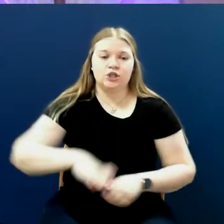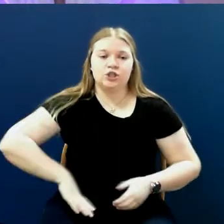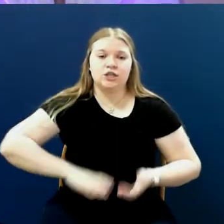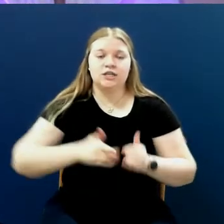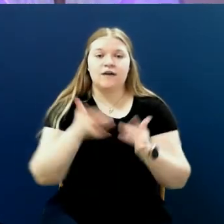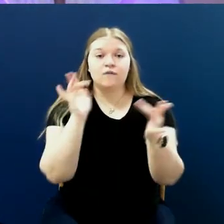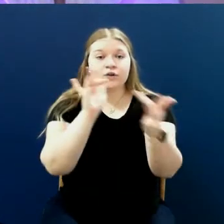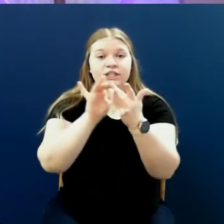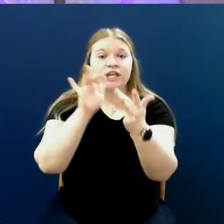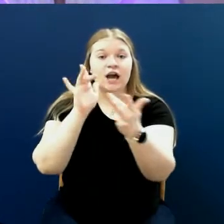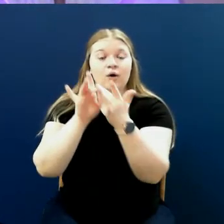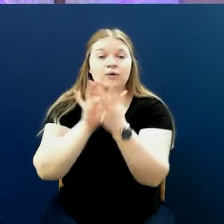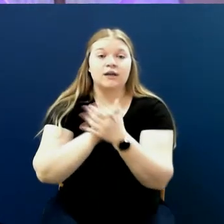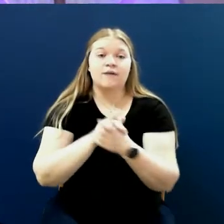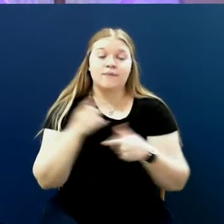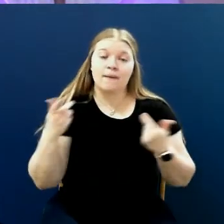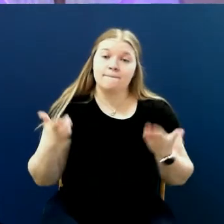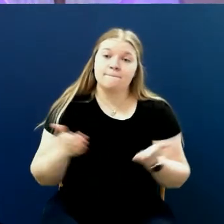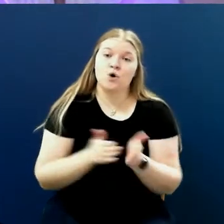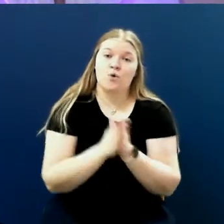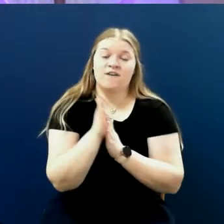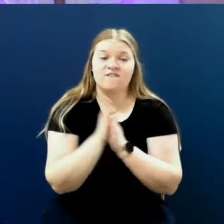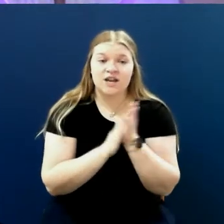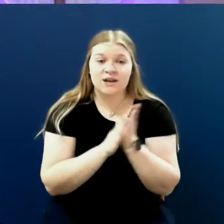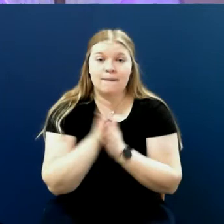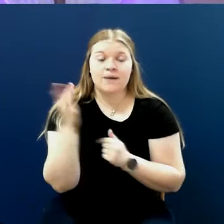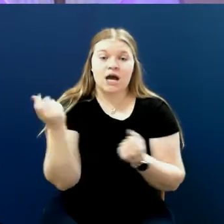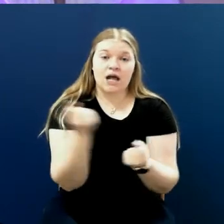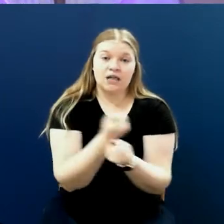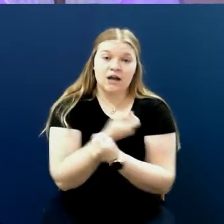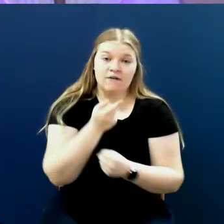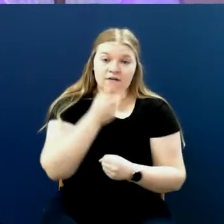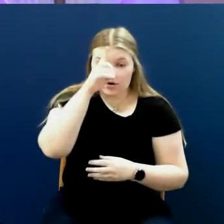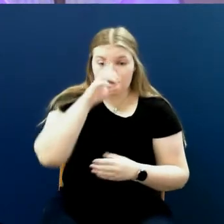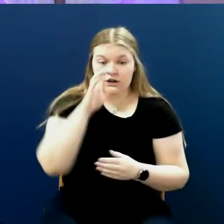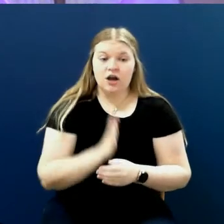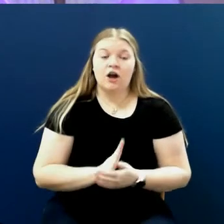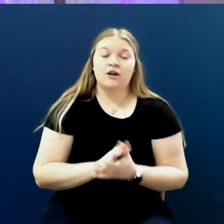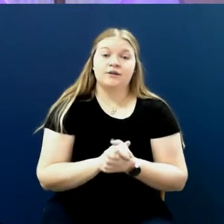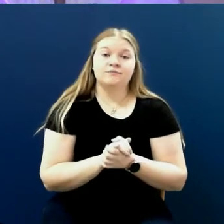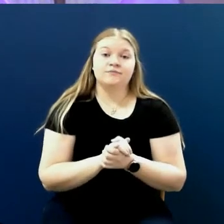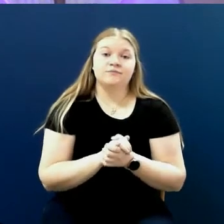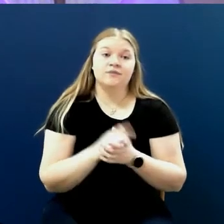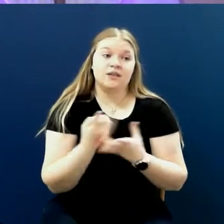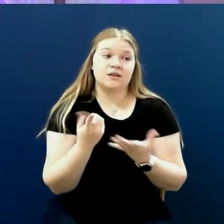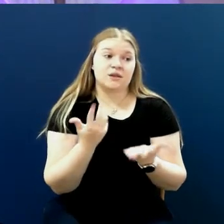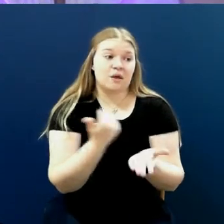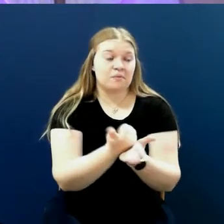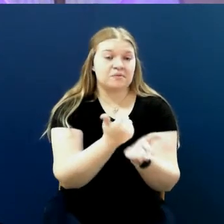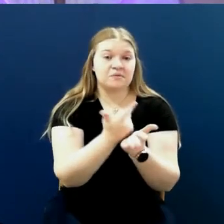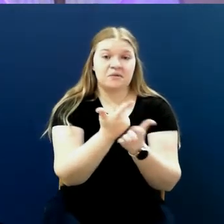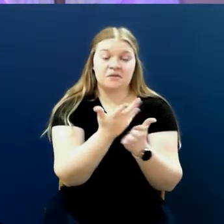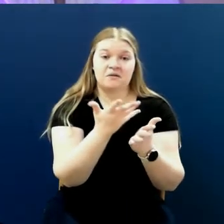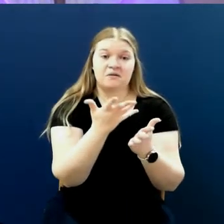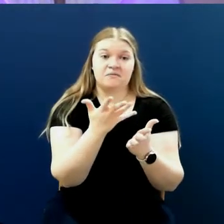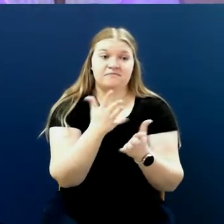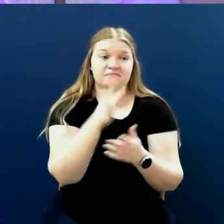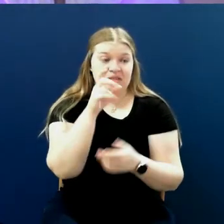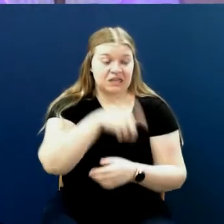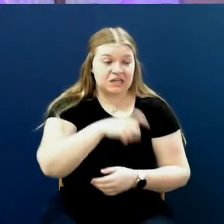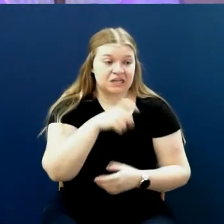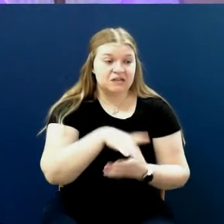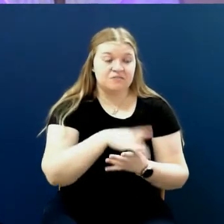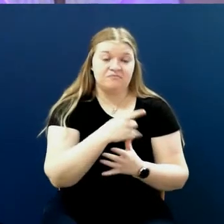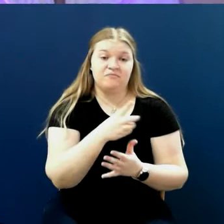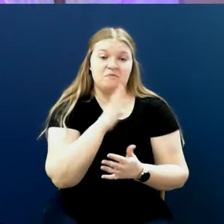out. Christians have been motivated by a love for God to attend to the practical needs, maybe digging a well for clean water.